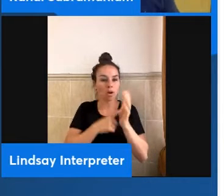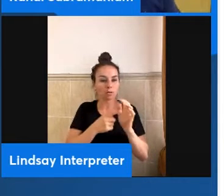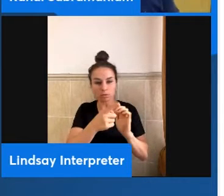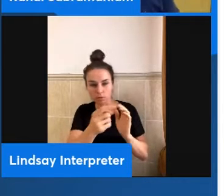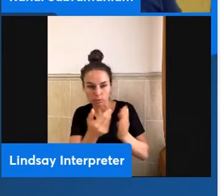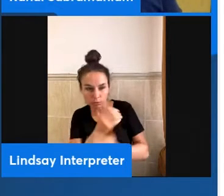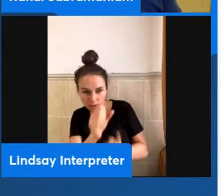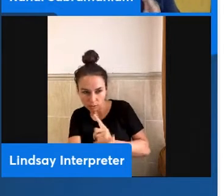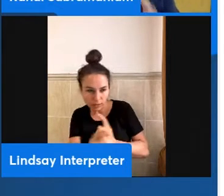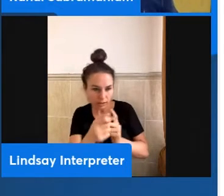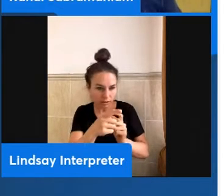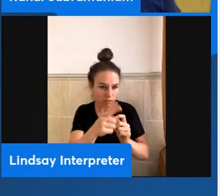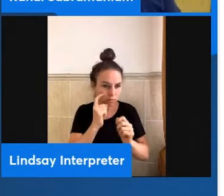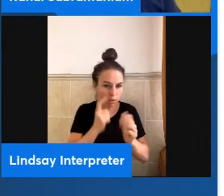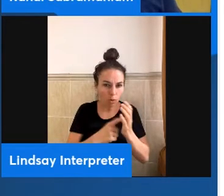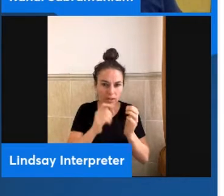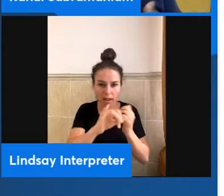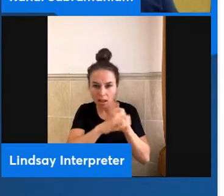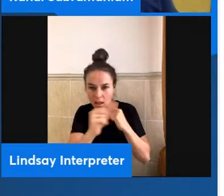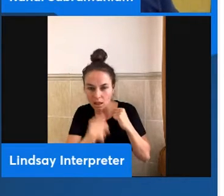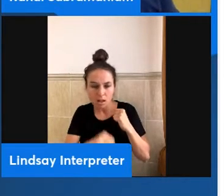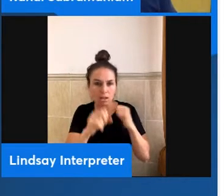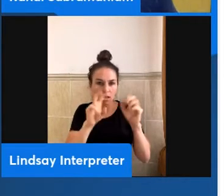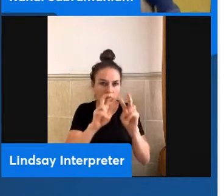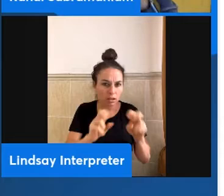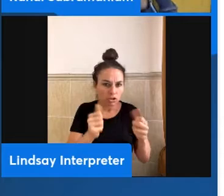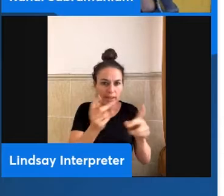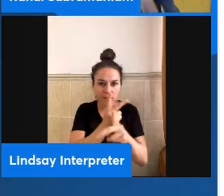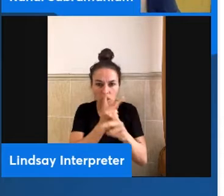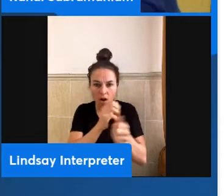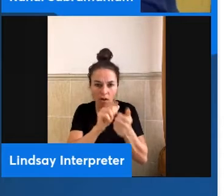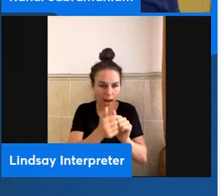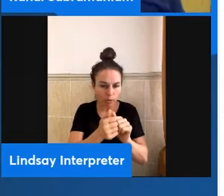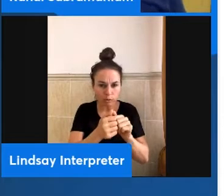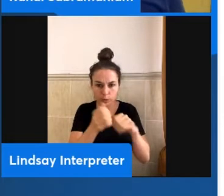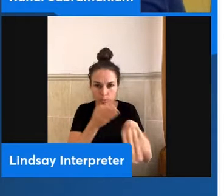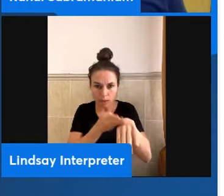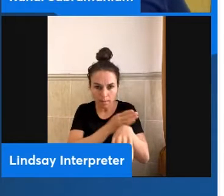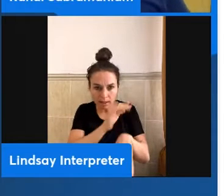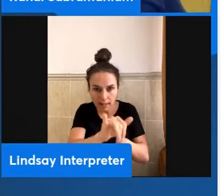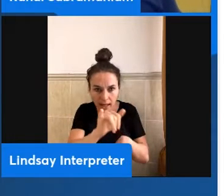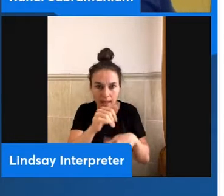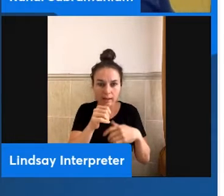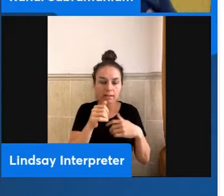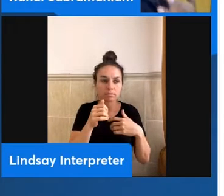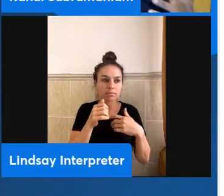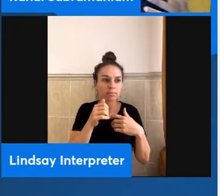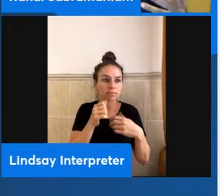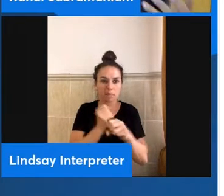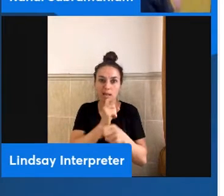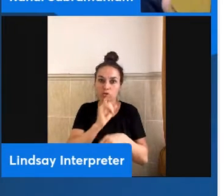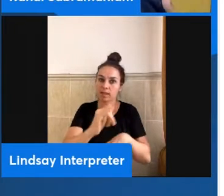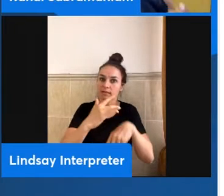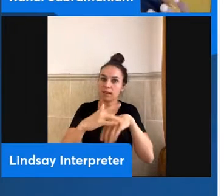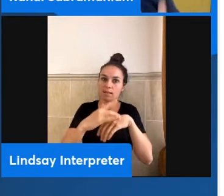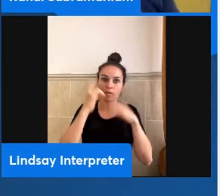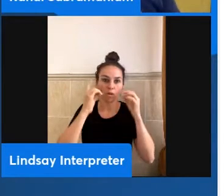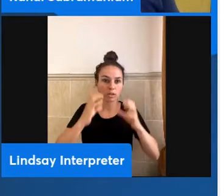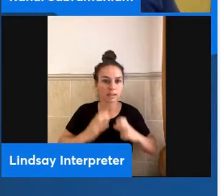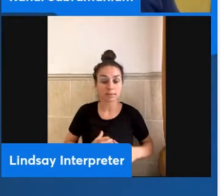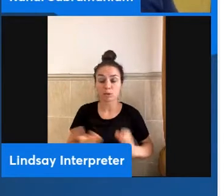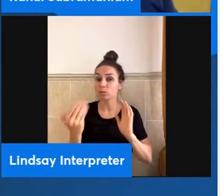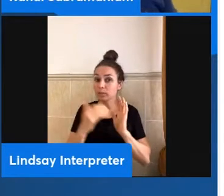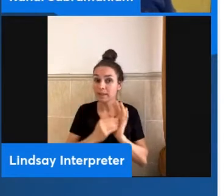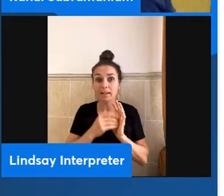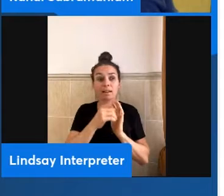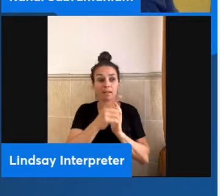look at what kind of instructions are going in. They're optimizing those and making them available to customers. So they are, like you said, working